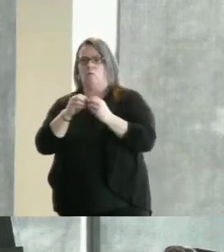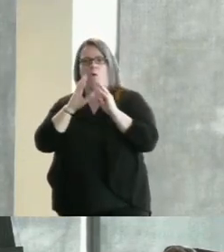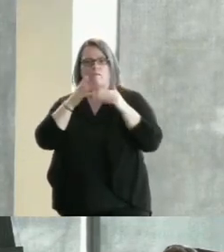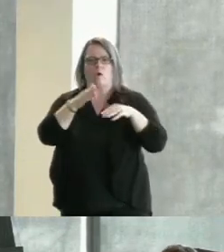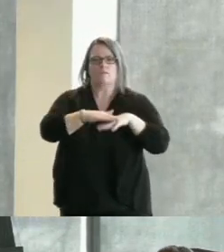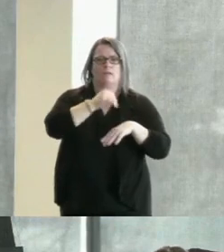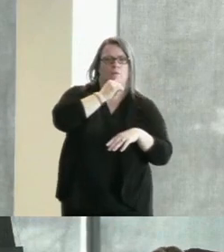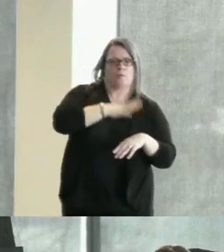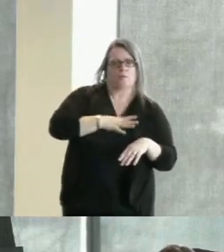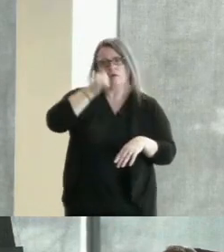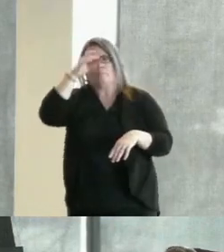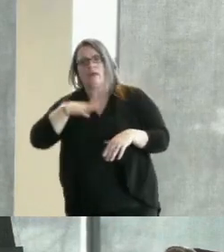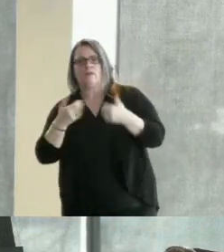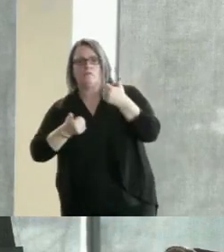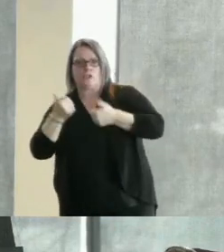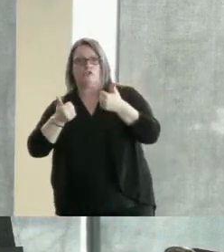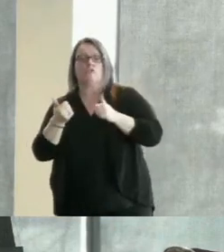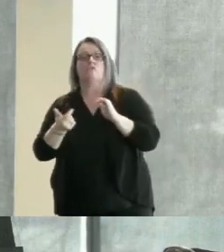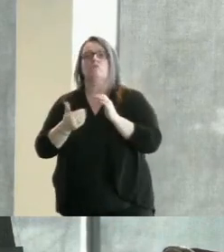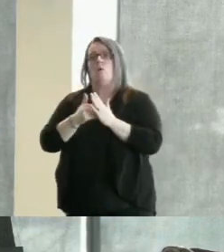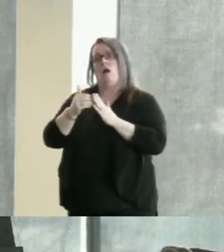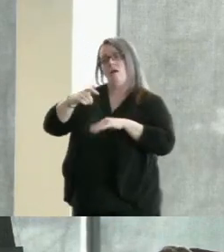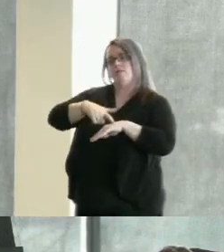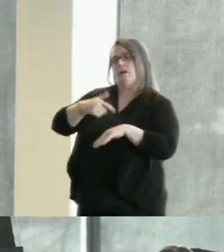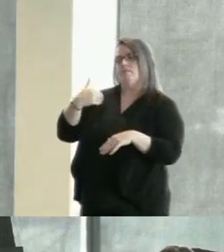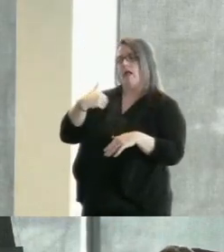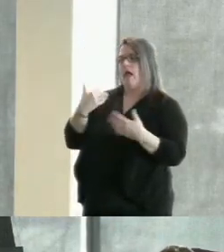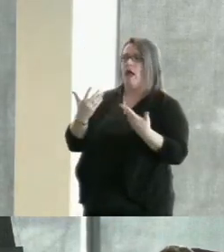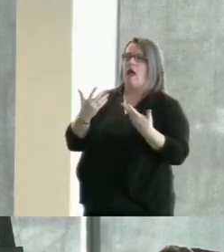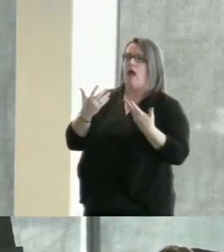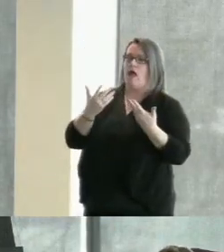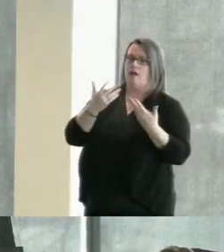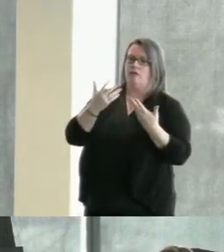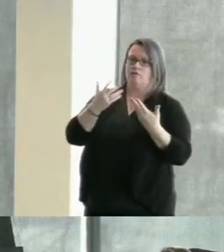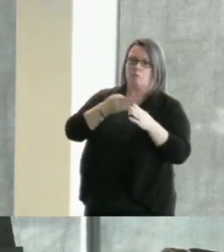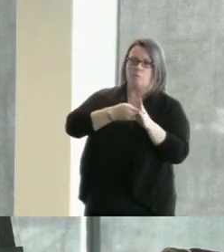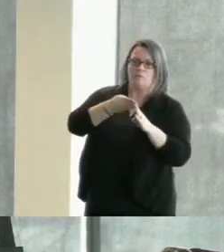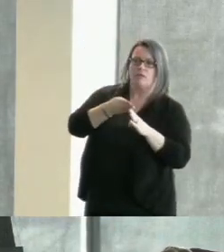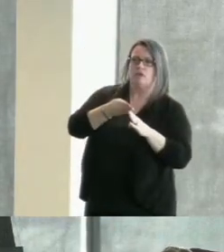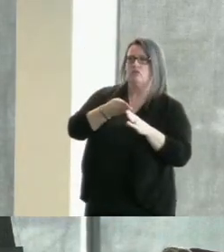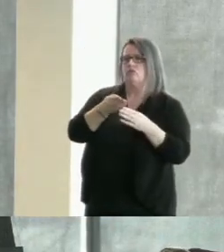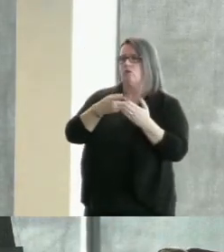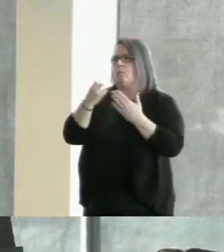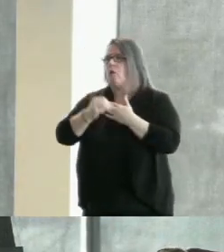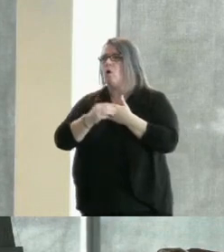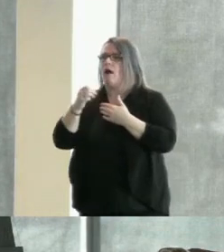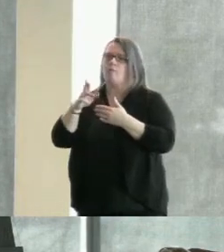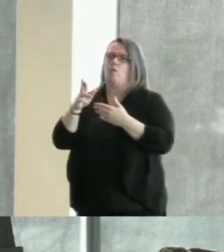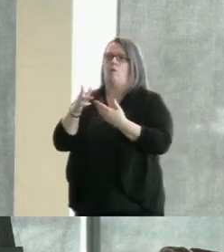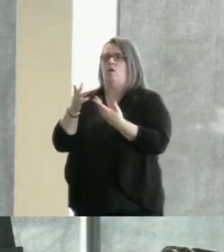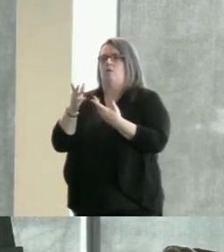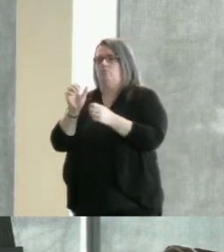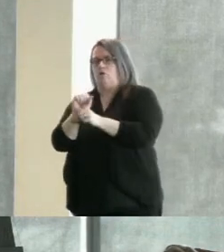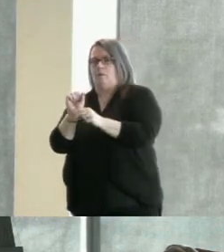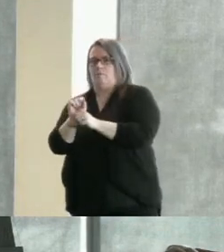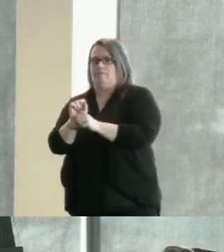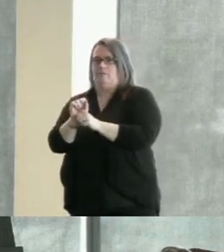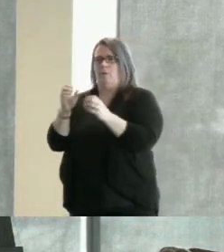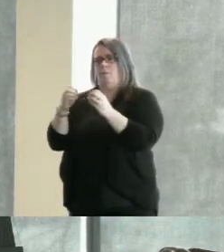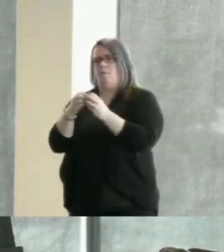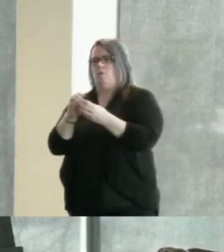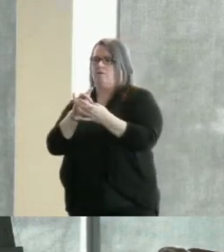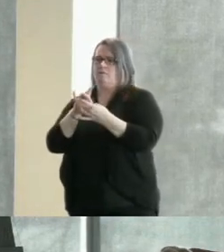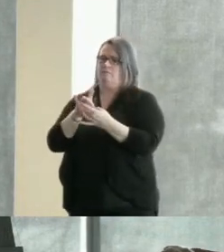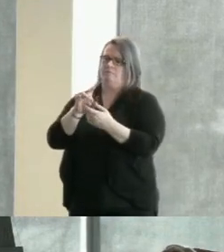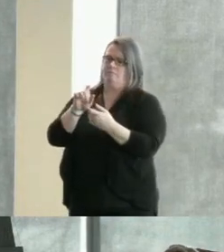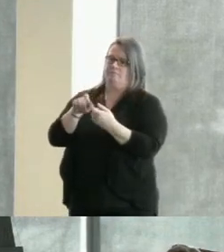we have education programs or professional programs that are more gendered and not intentionally, just because that's how